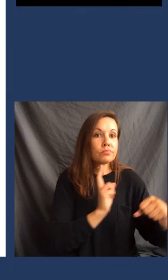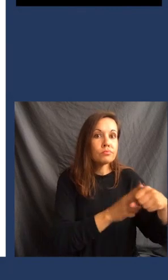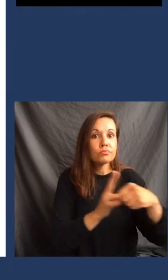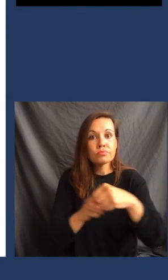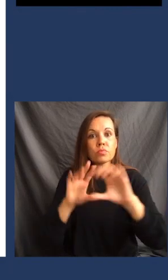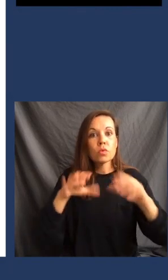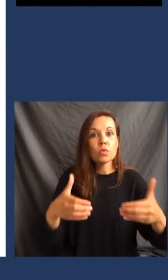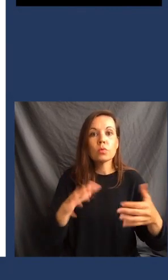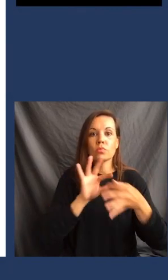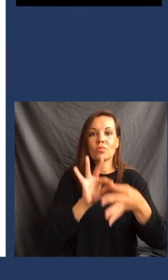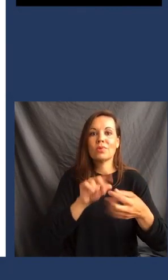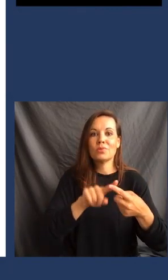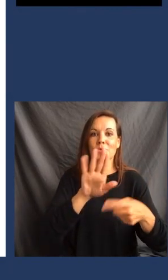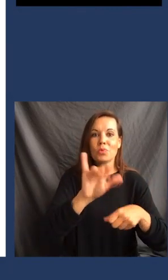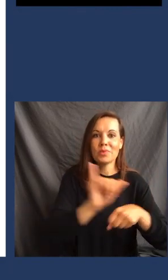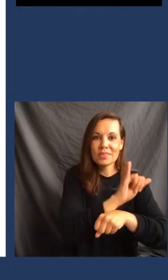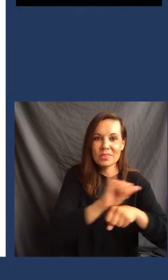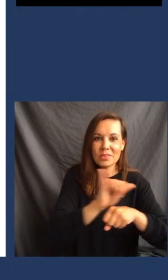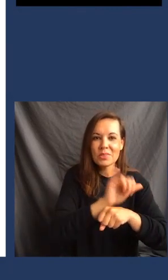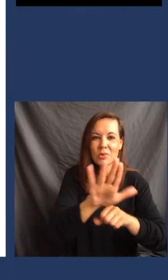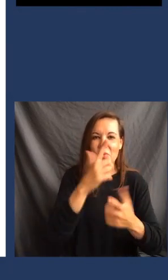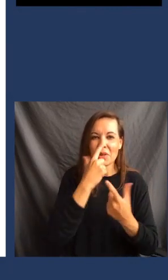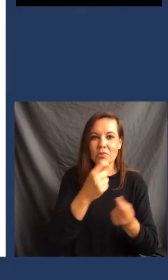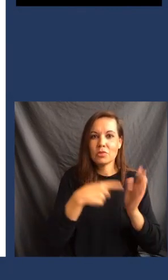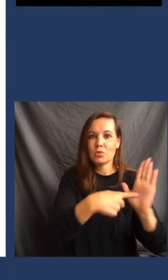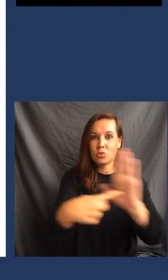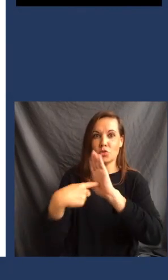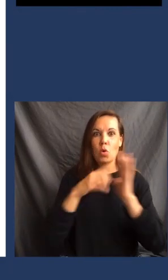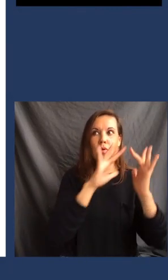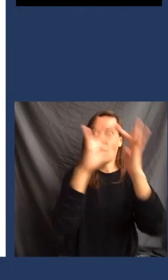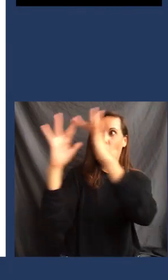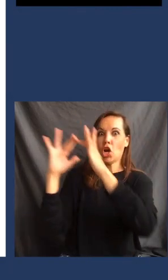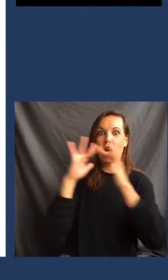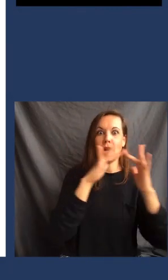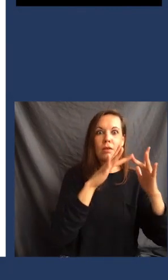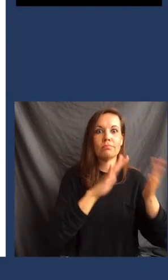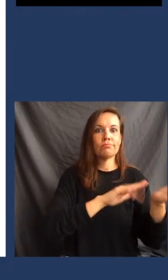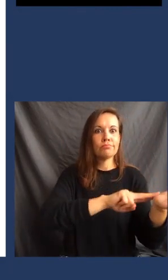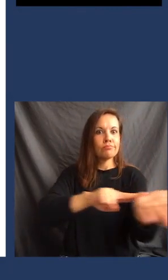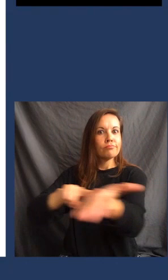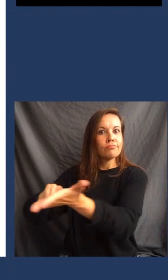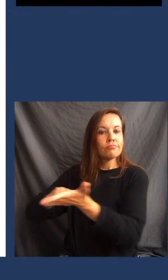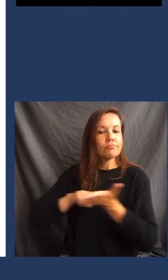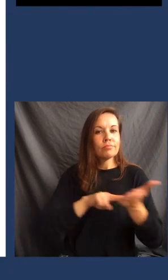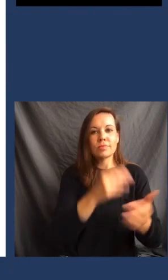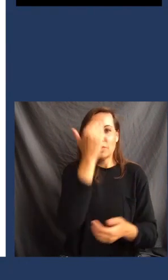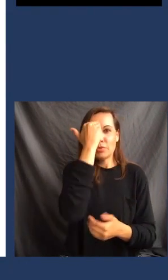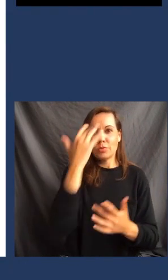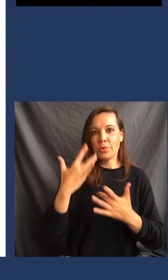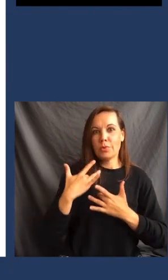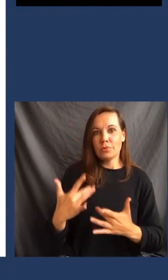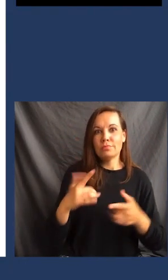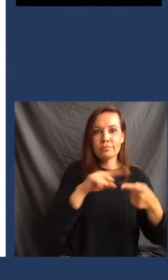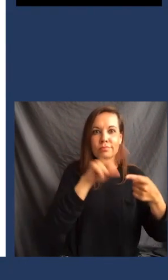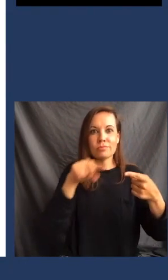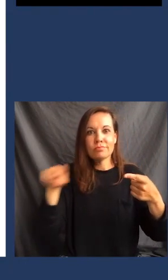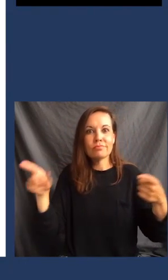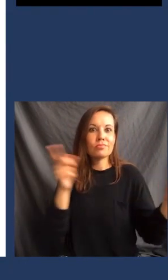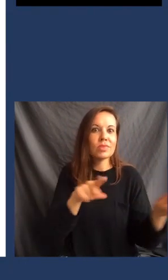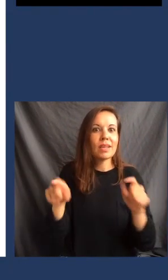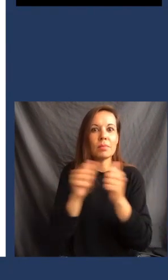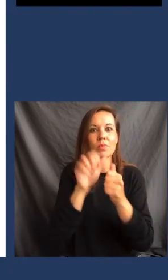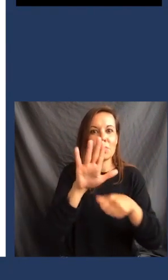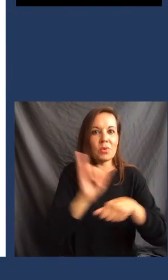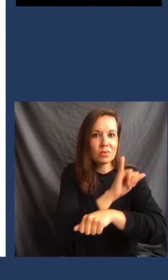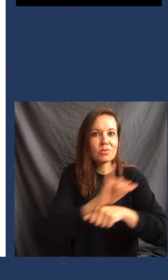groups related to your industry and interests to show your network and also stay up to date on trends and news. One good